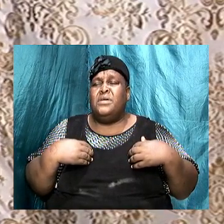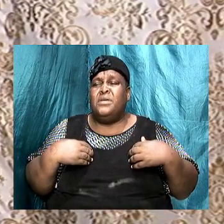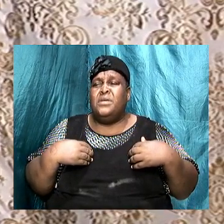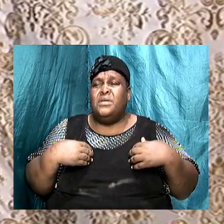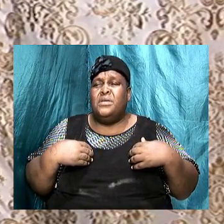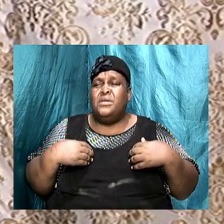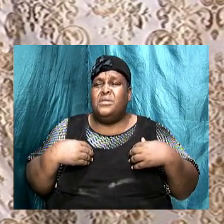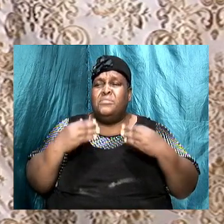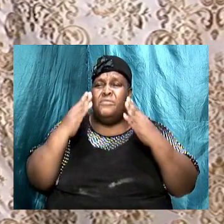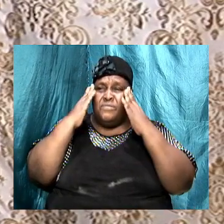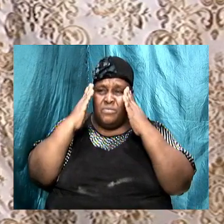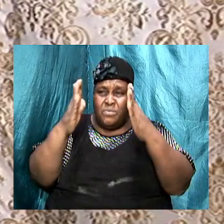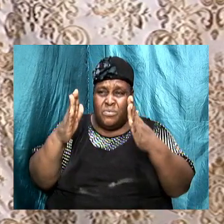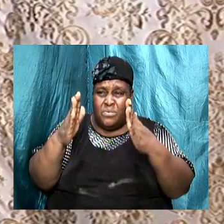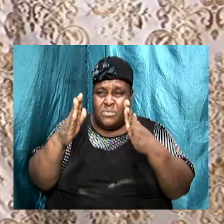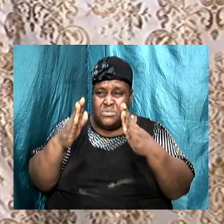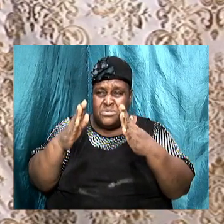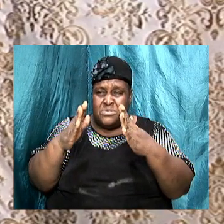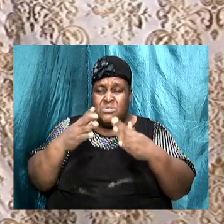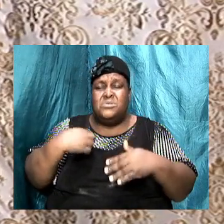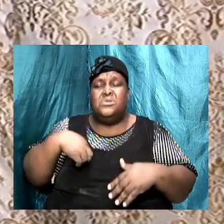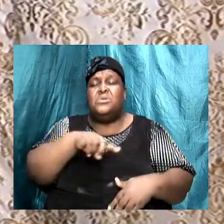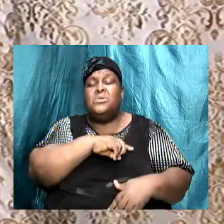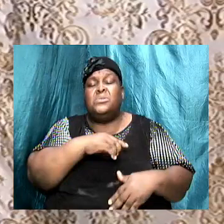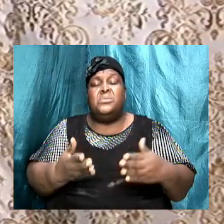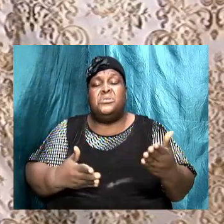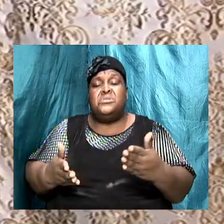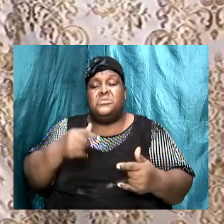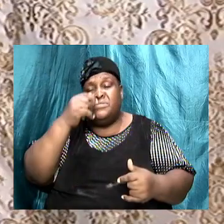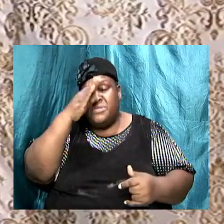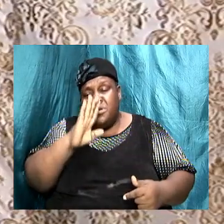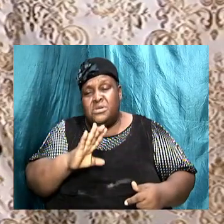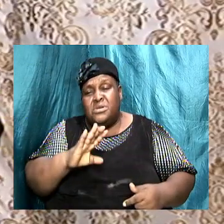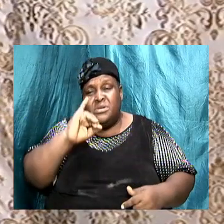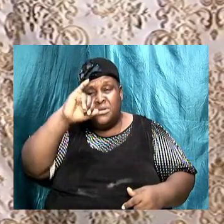God. And Joshua said,